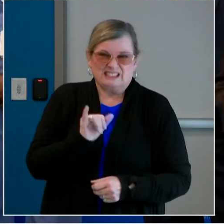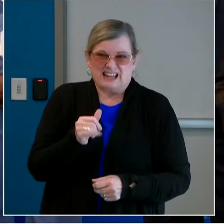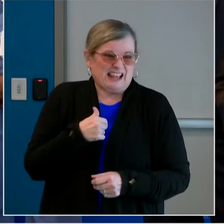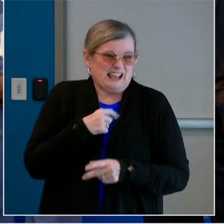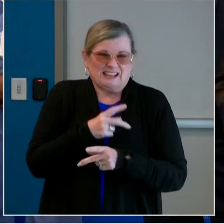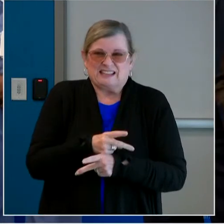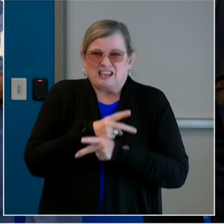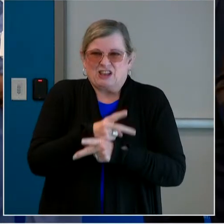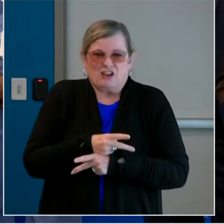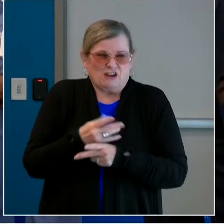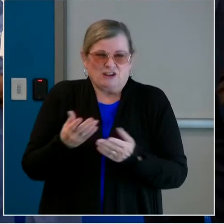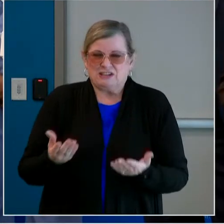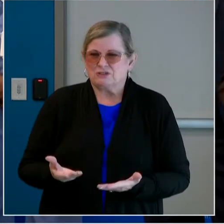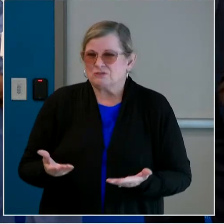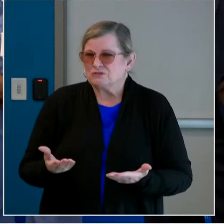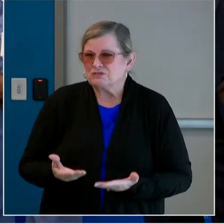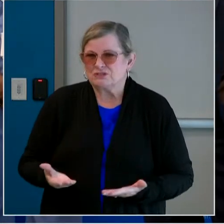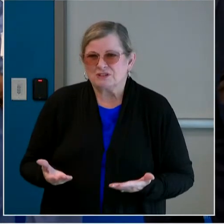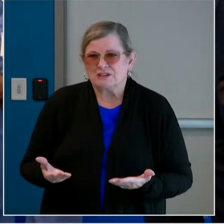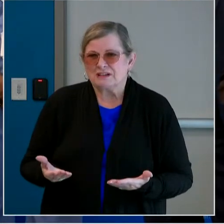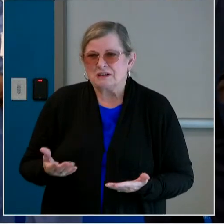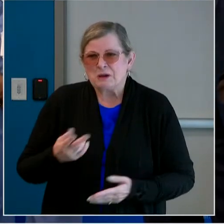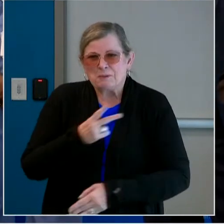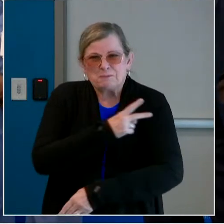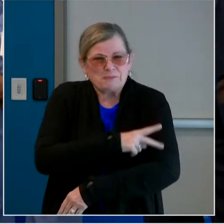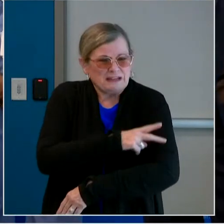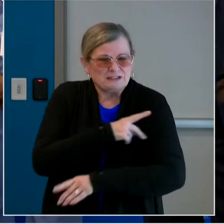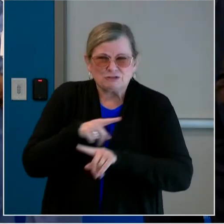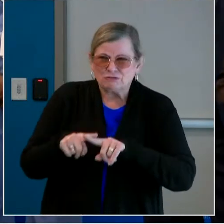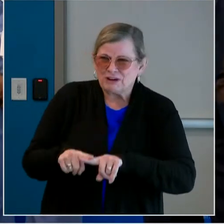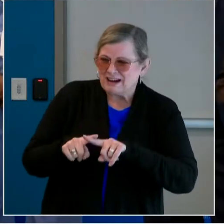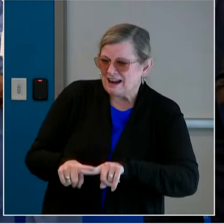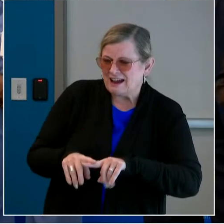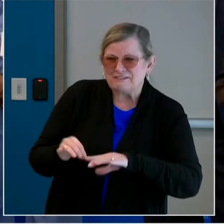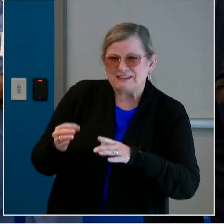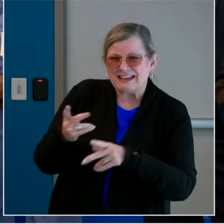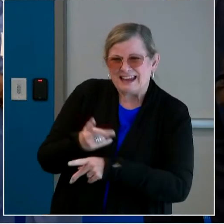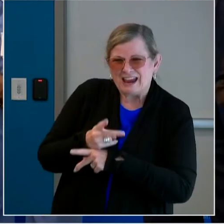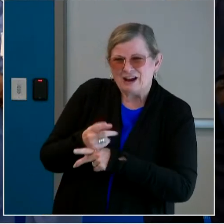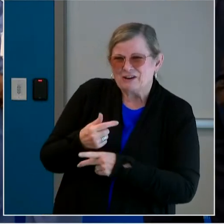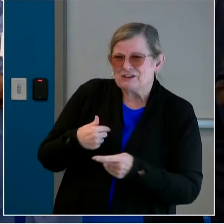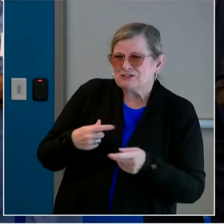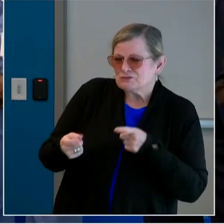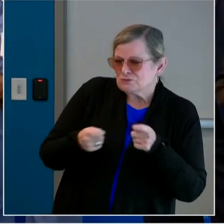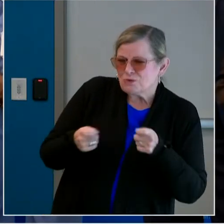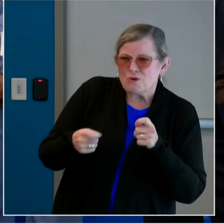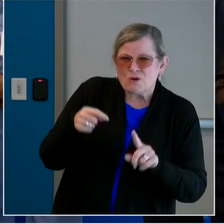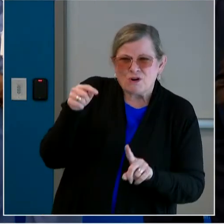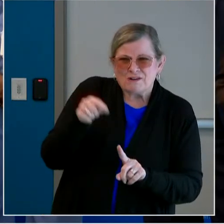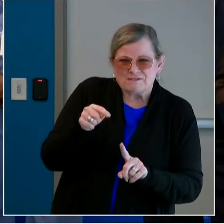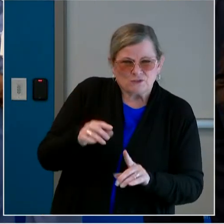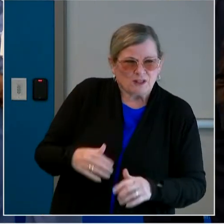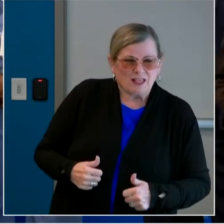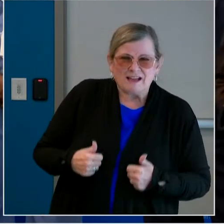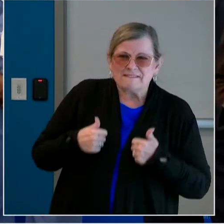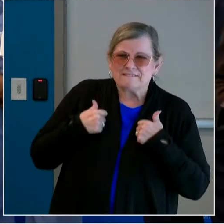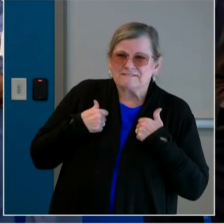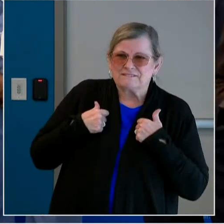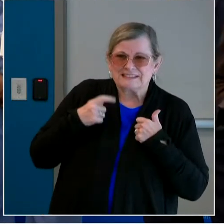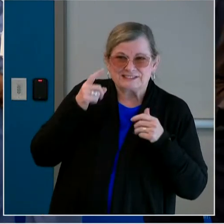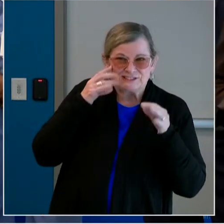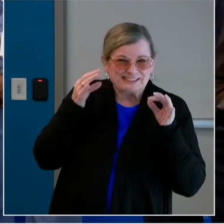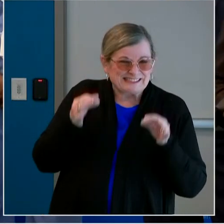who are relying on this care to have control over the direction their lives will take, to be able to live the futures they desire and that they